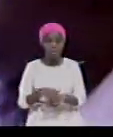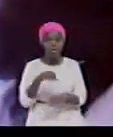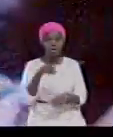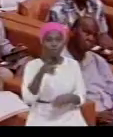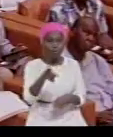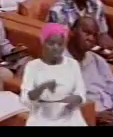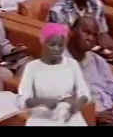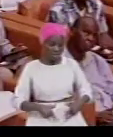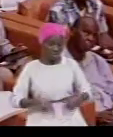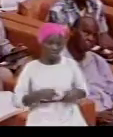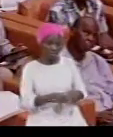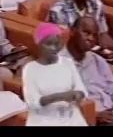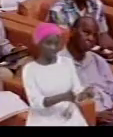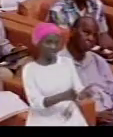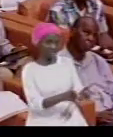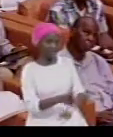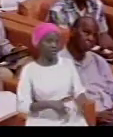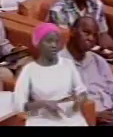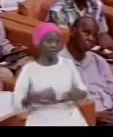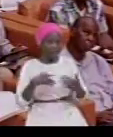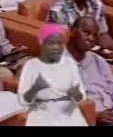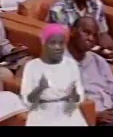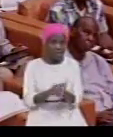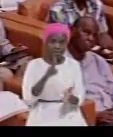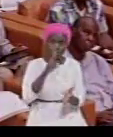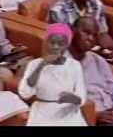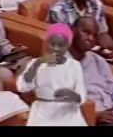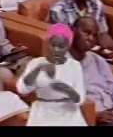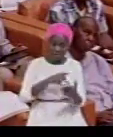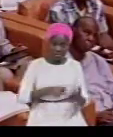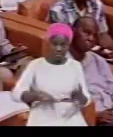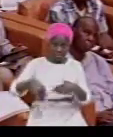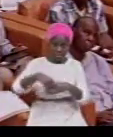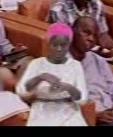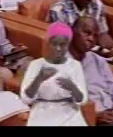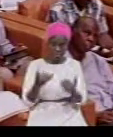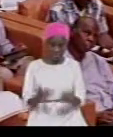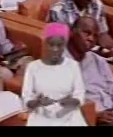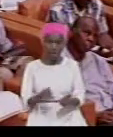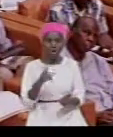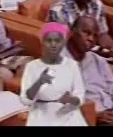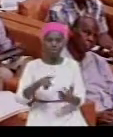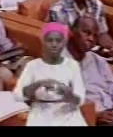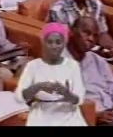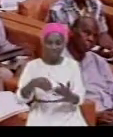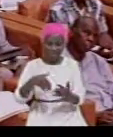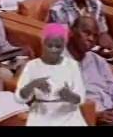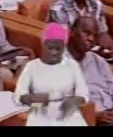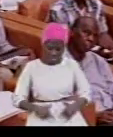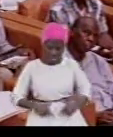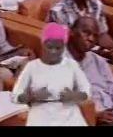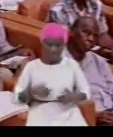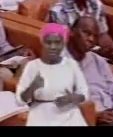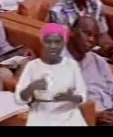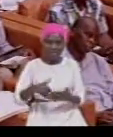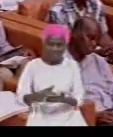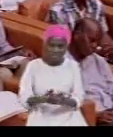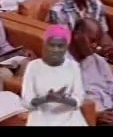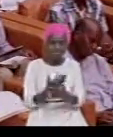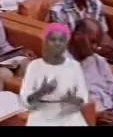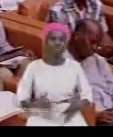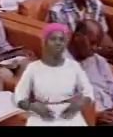the kingdom and you live the new life. And you live the life of a child of God. Because it says, if